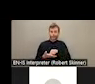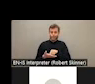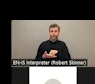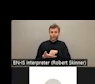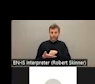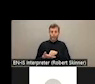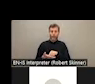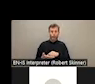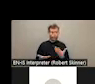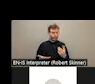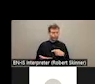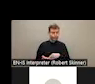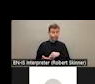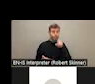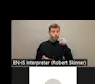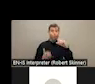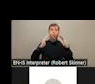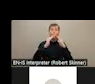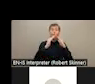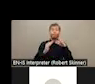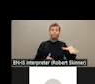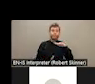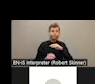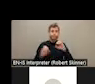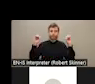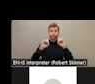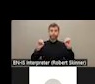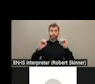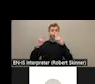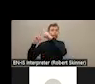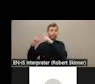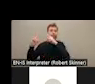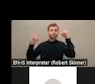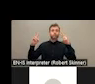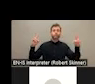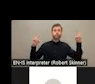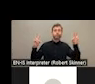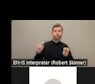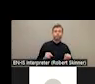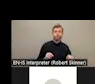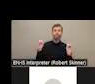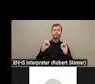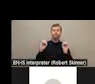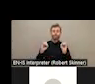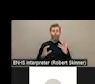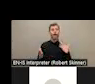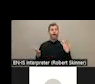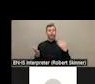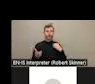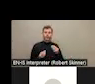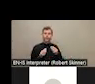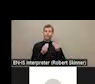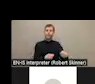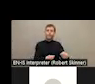solar charger with each MP5 player. And the use of this, through the use of